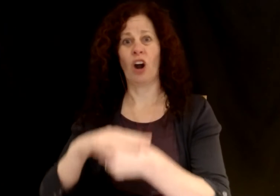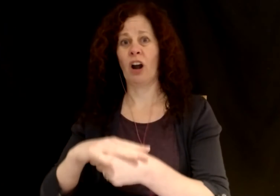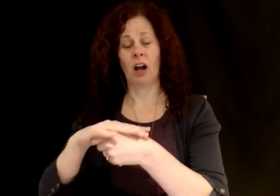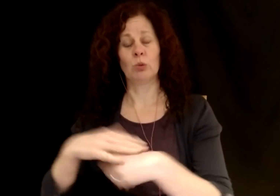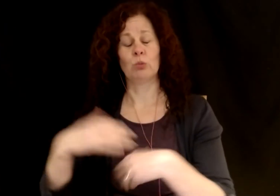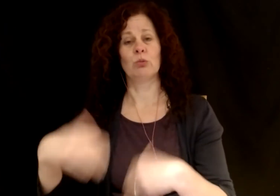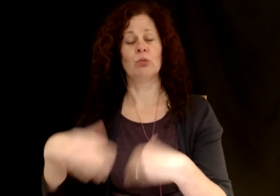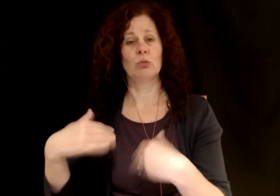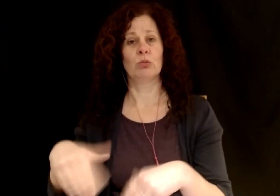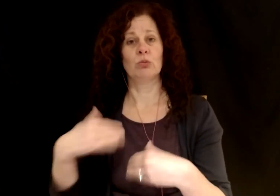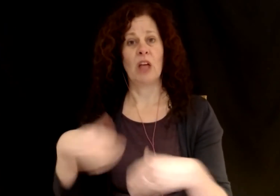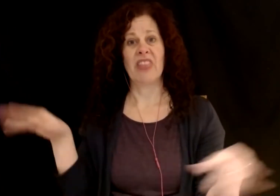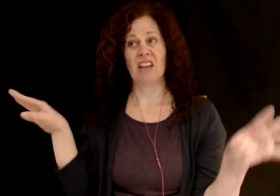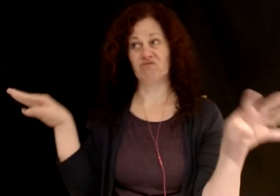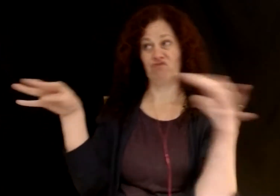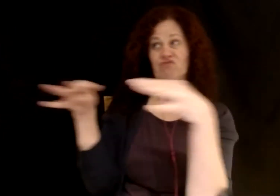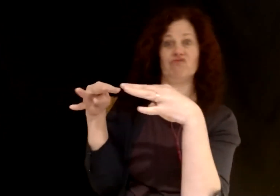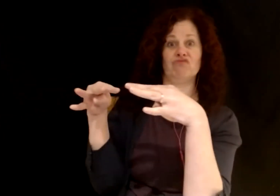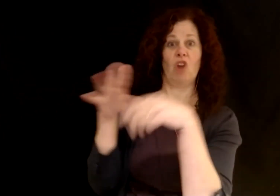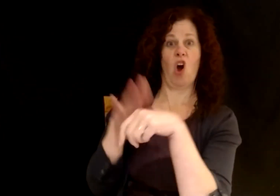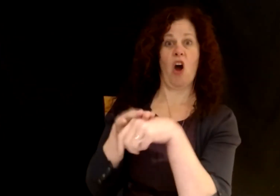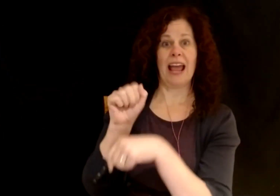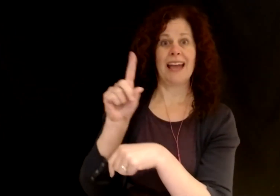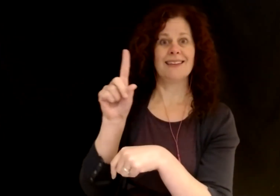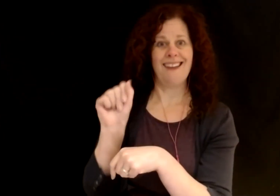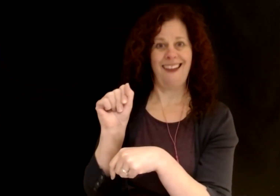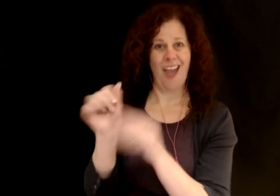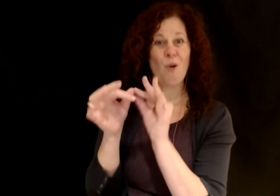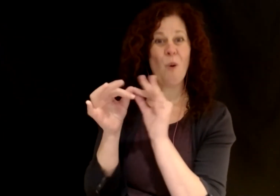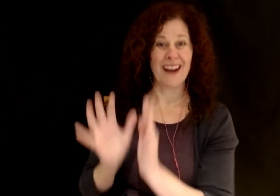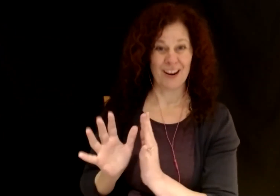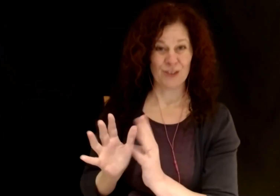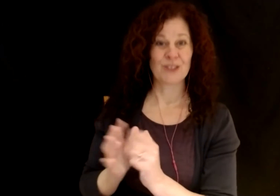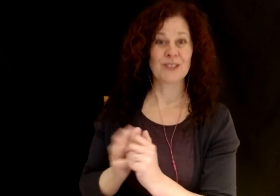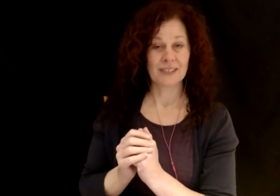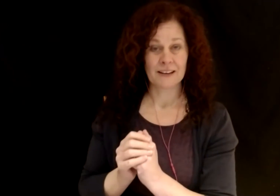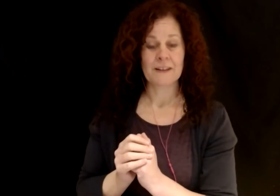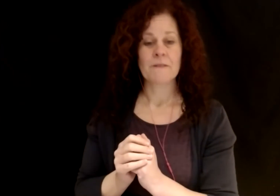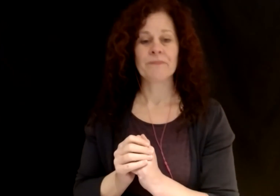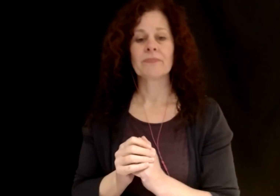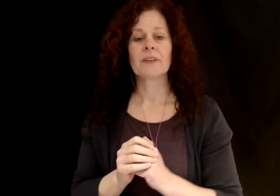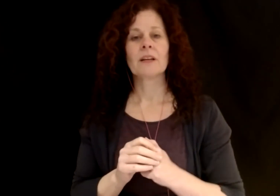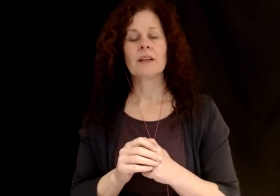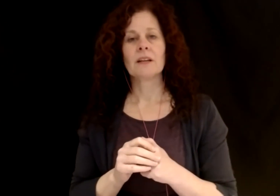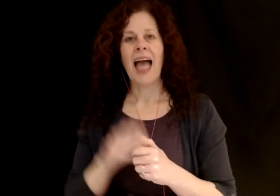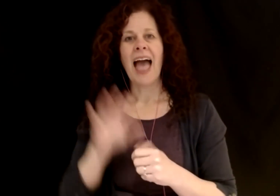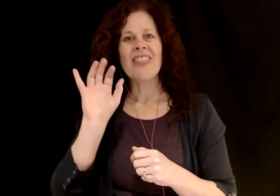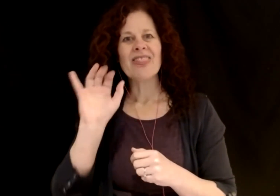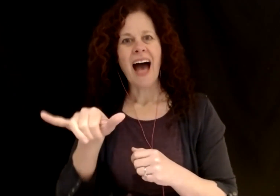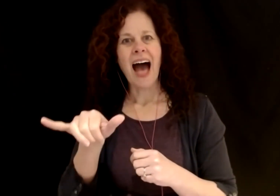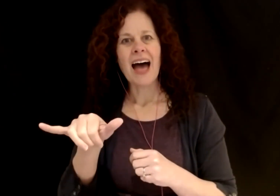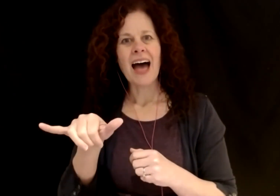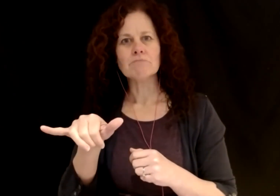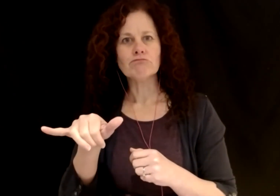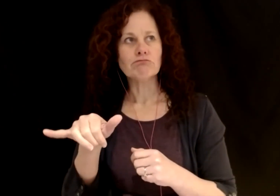coordinators. How diverse that experience is, something that's mandated